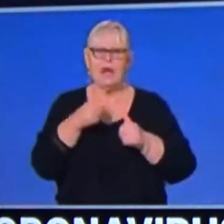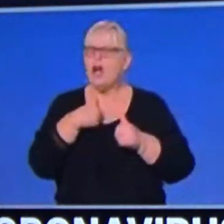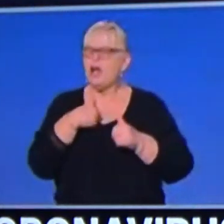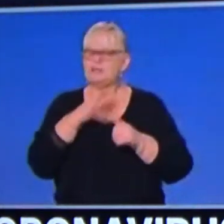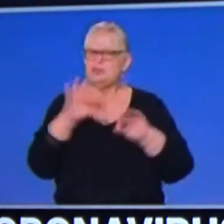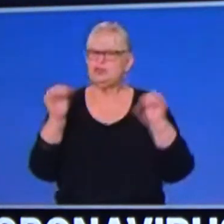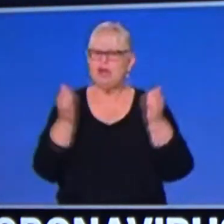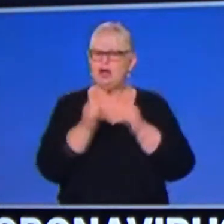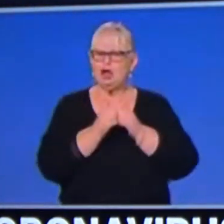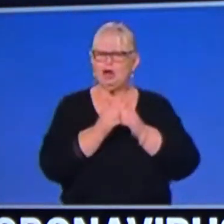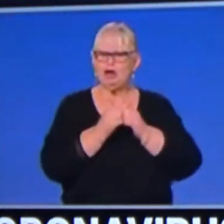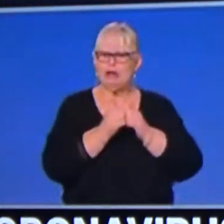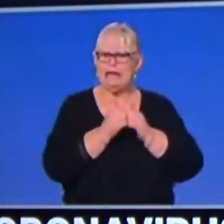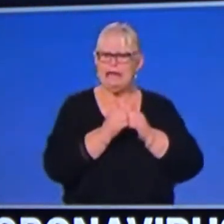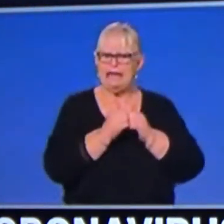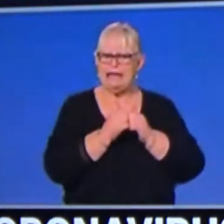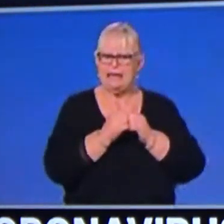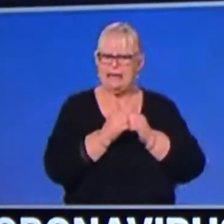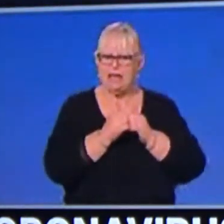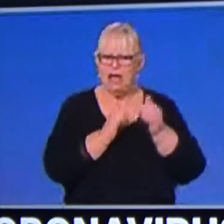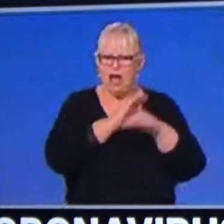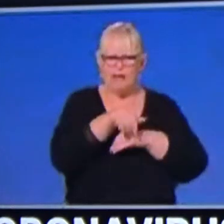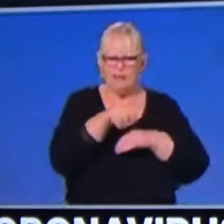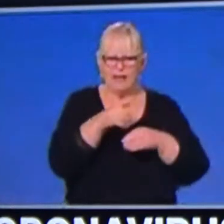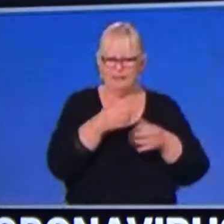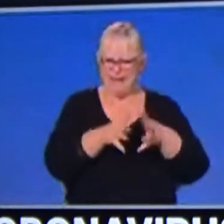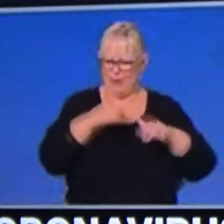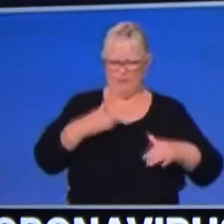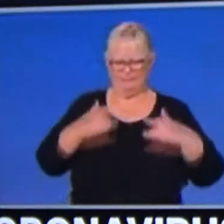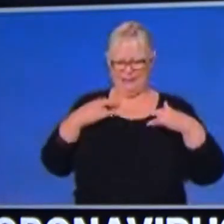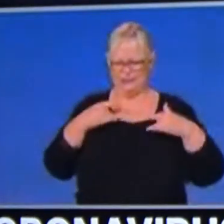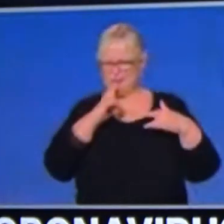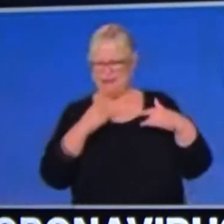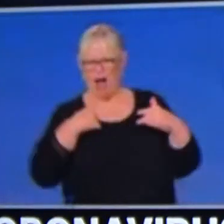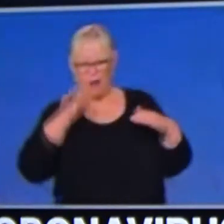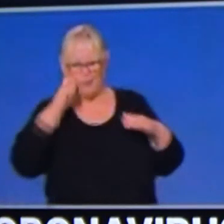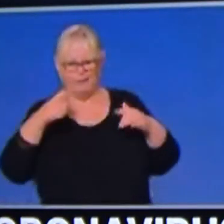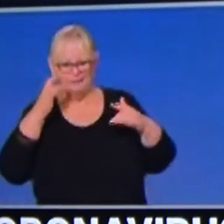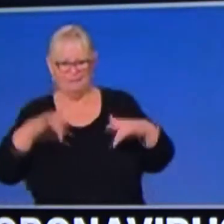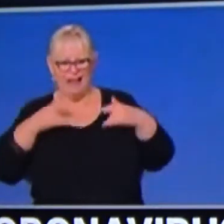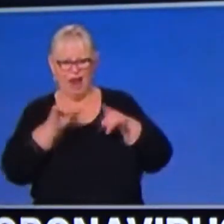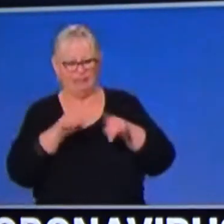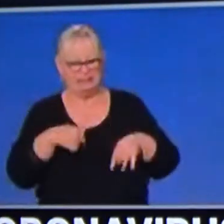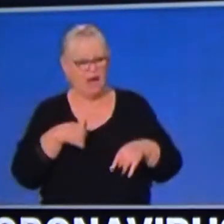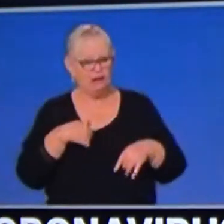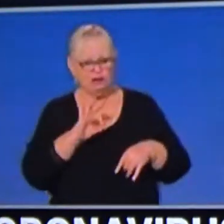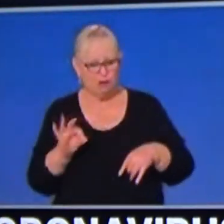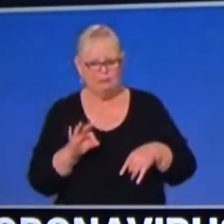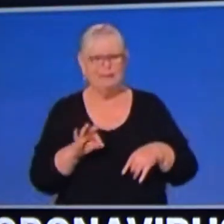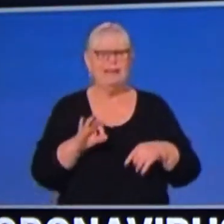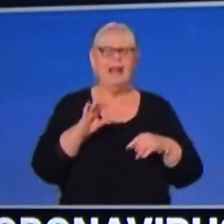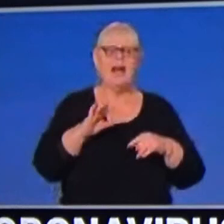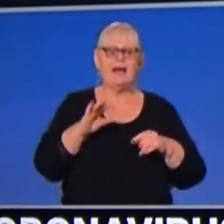agree with your assessment of how I would feel about it. The principles, I think, do set out very clearly what we